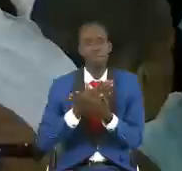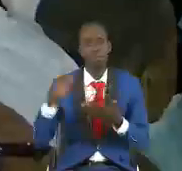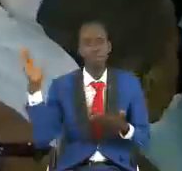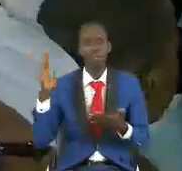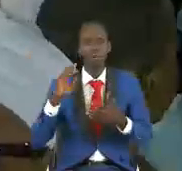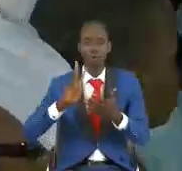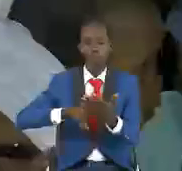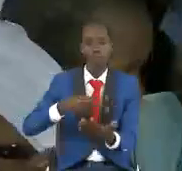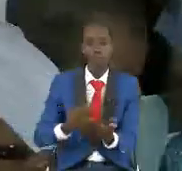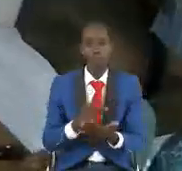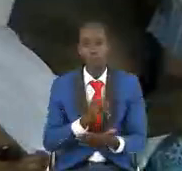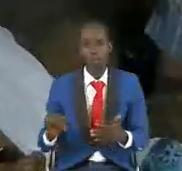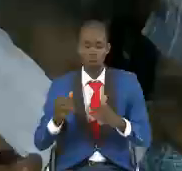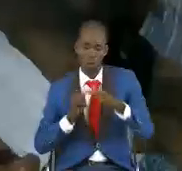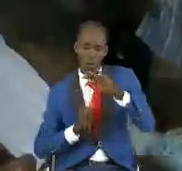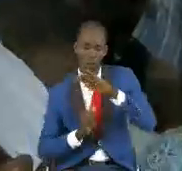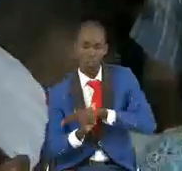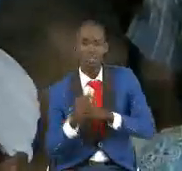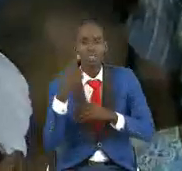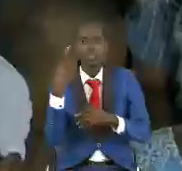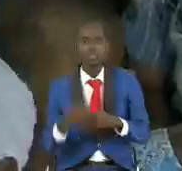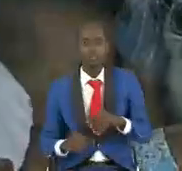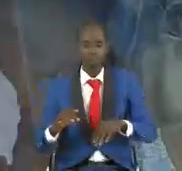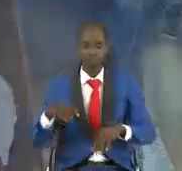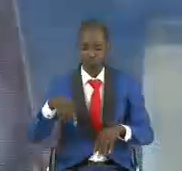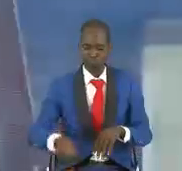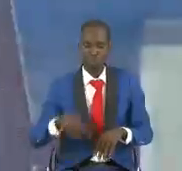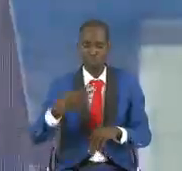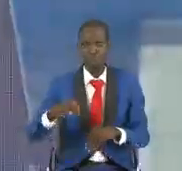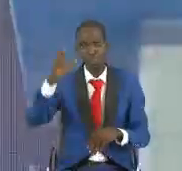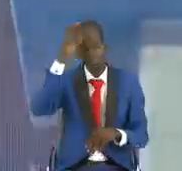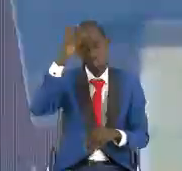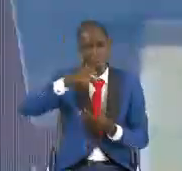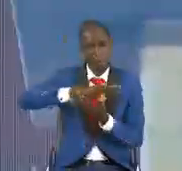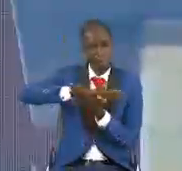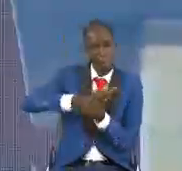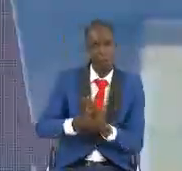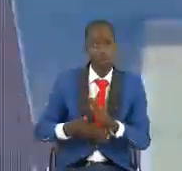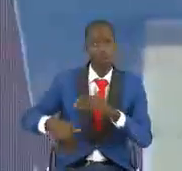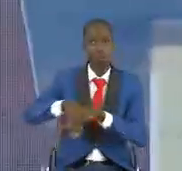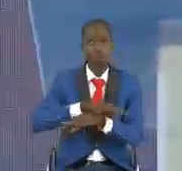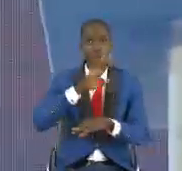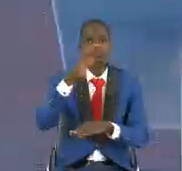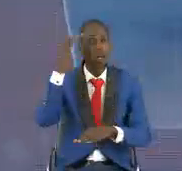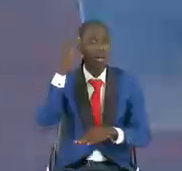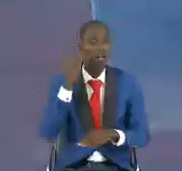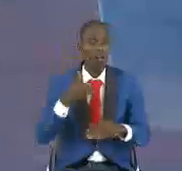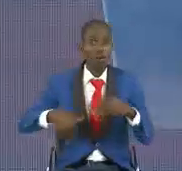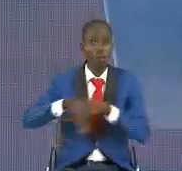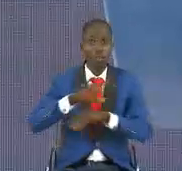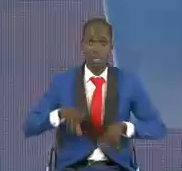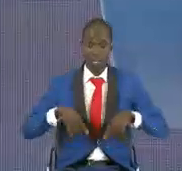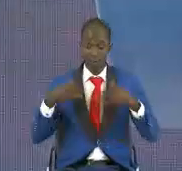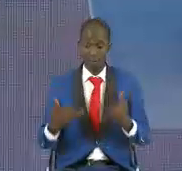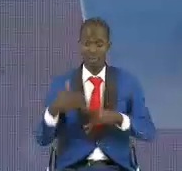Falling under the boot of the devil, marching over your head and marching over your life, tonight he comes